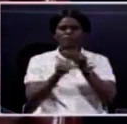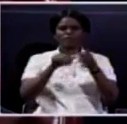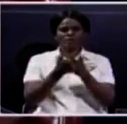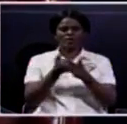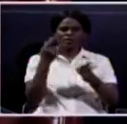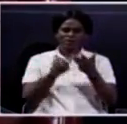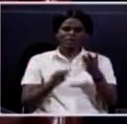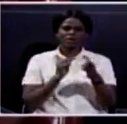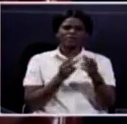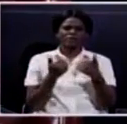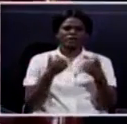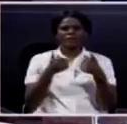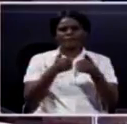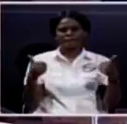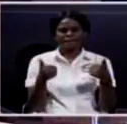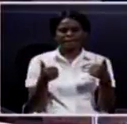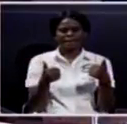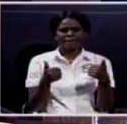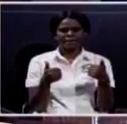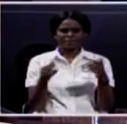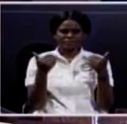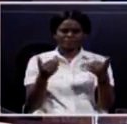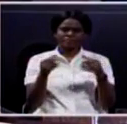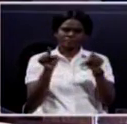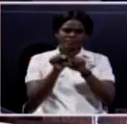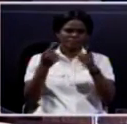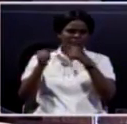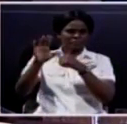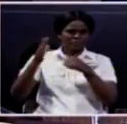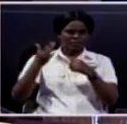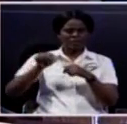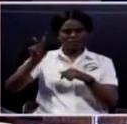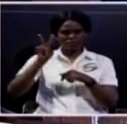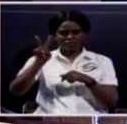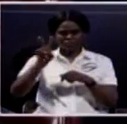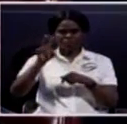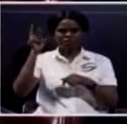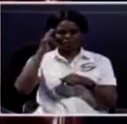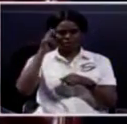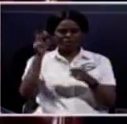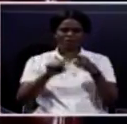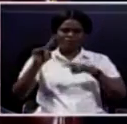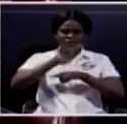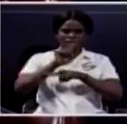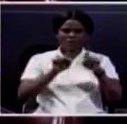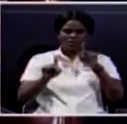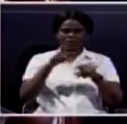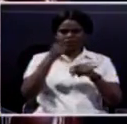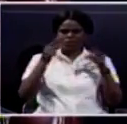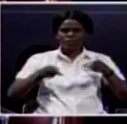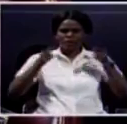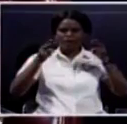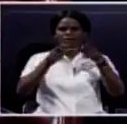have regulated as government. By the way, let me go back to UNIP. You remember that many of the people today who are in higher positions